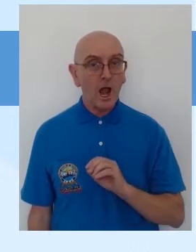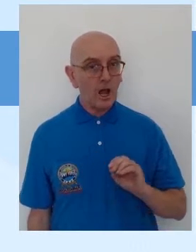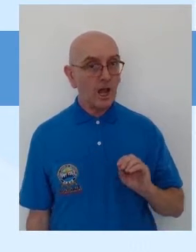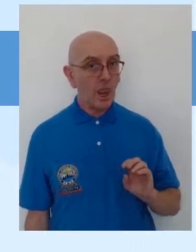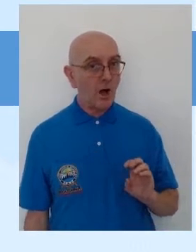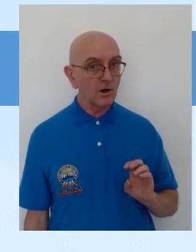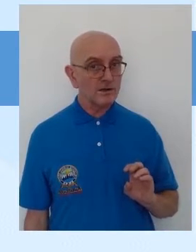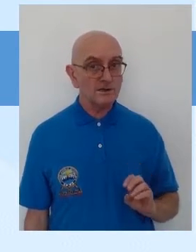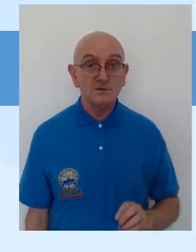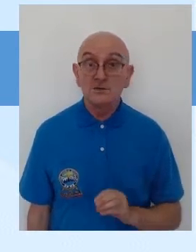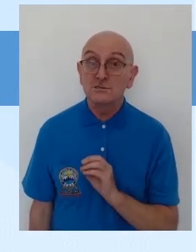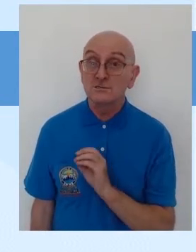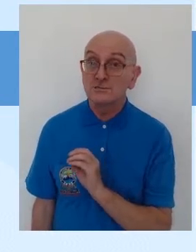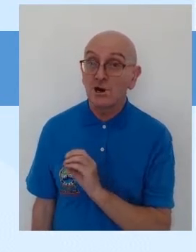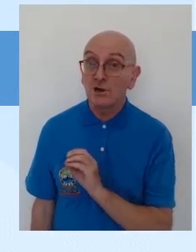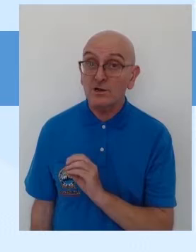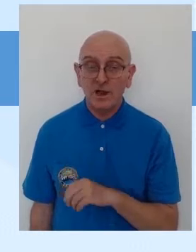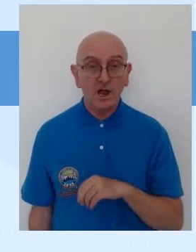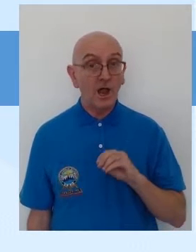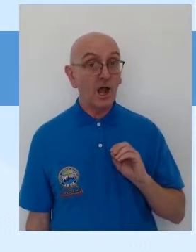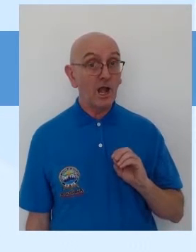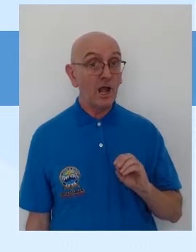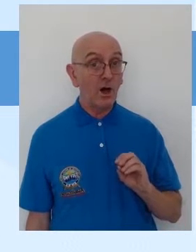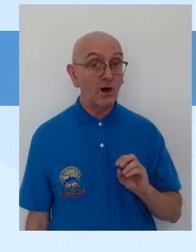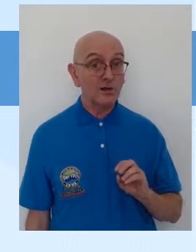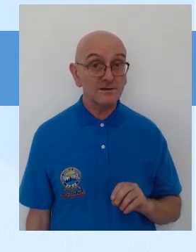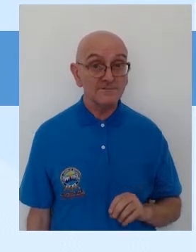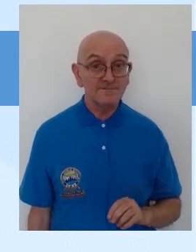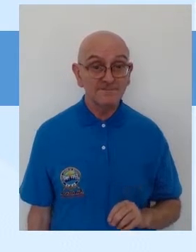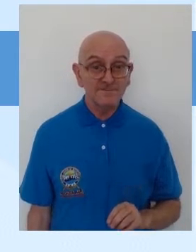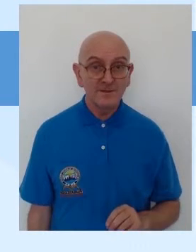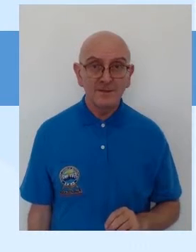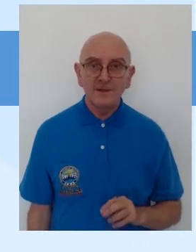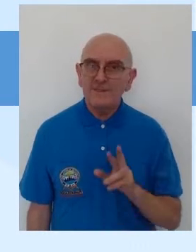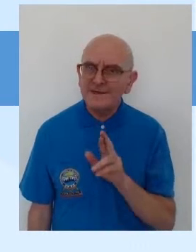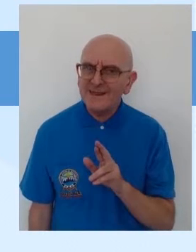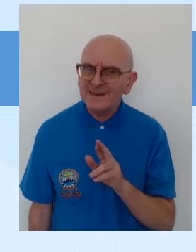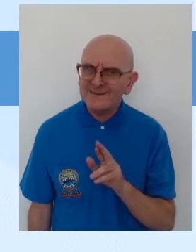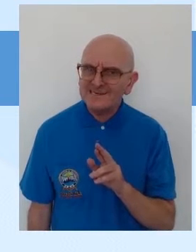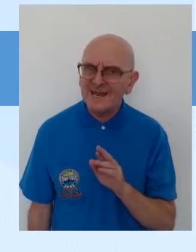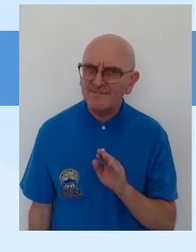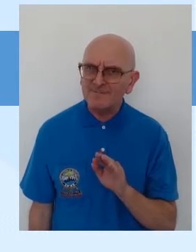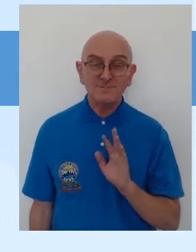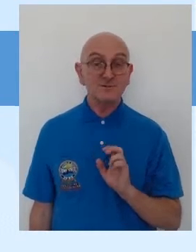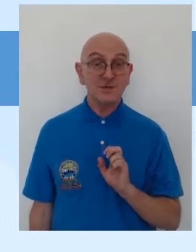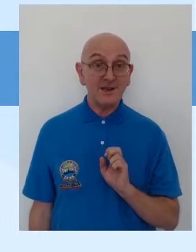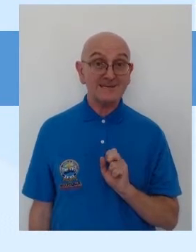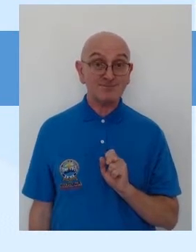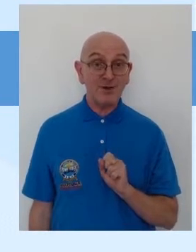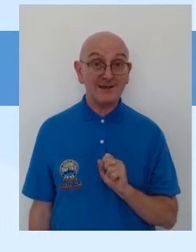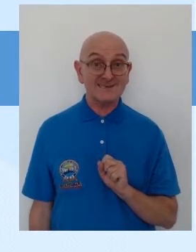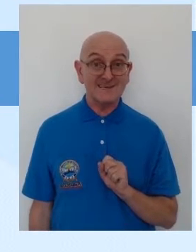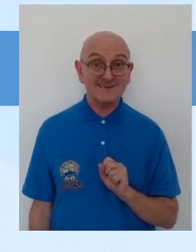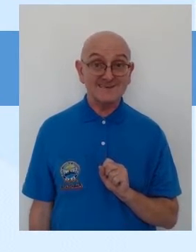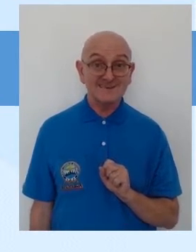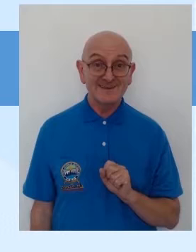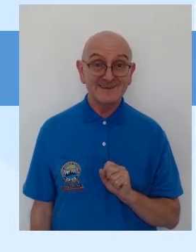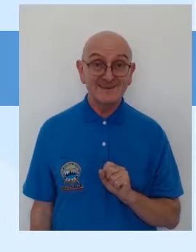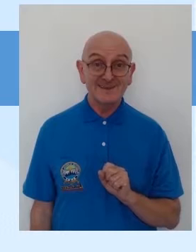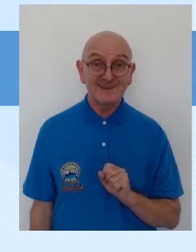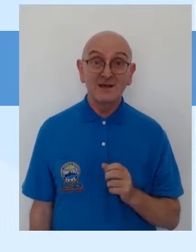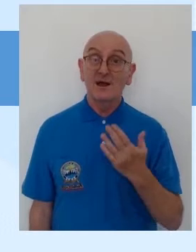Rock, lock. Rock, lock. They're nearly the same. So let's